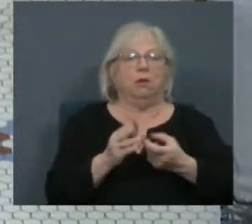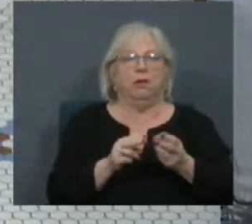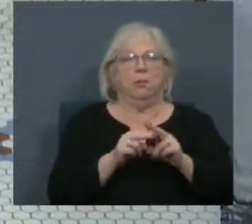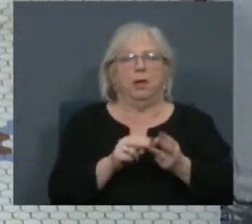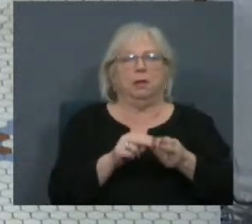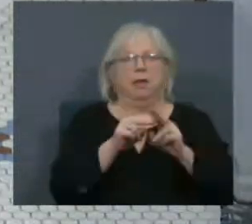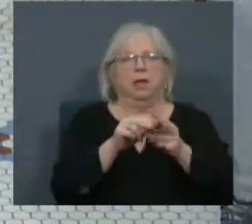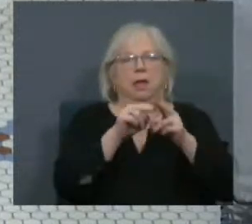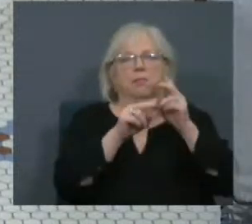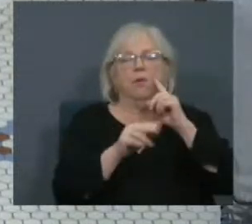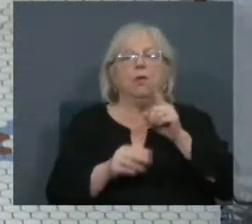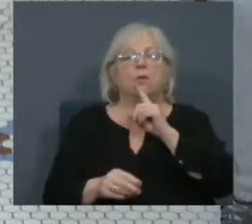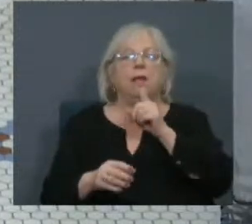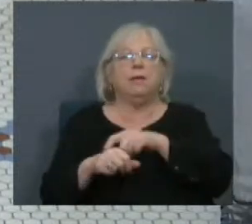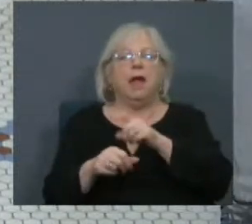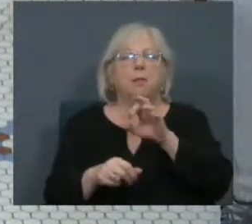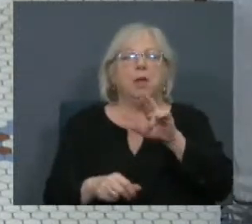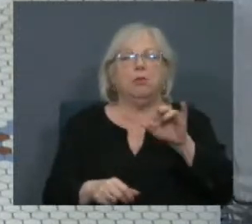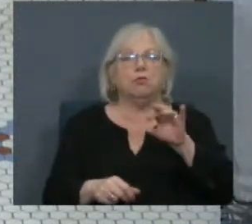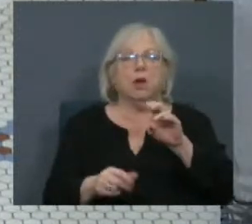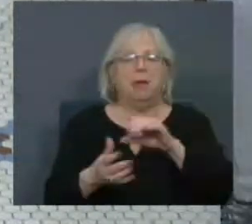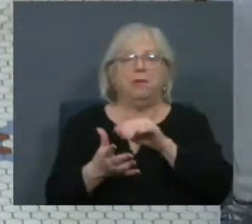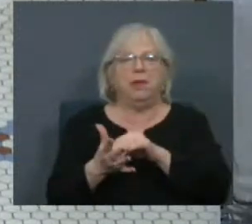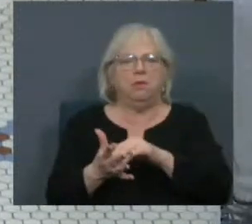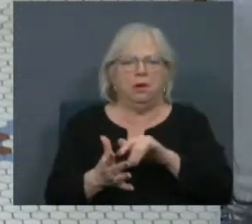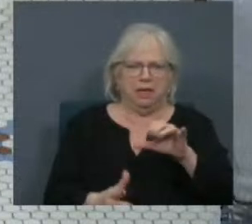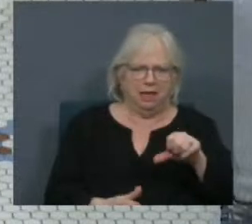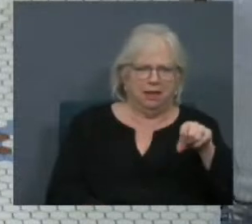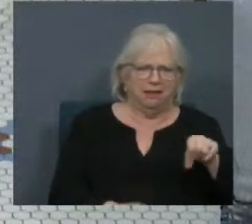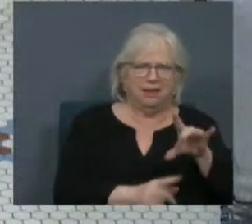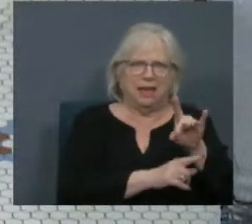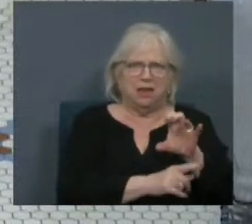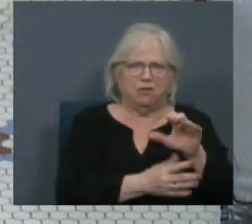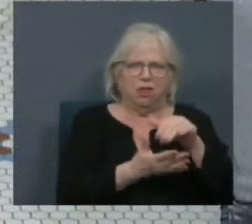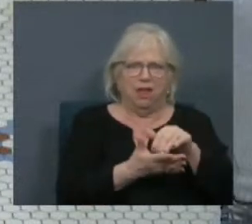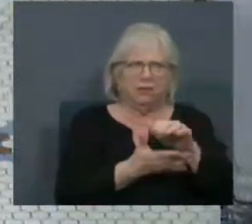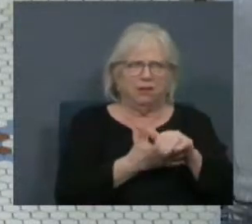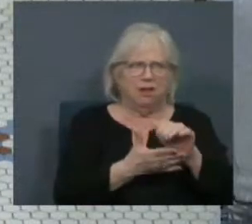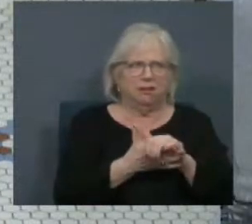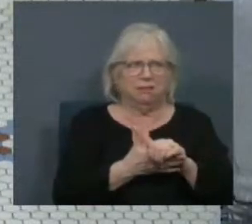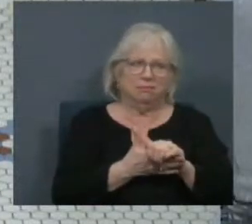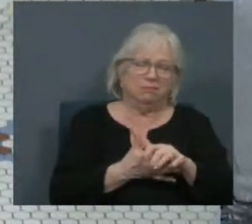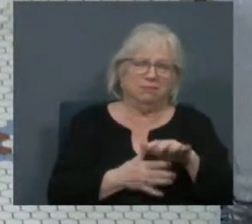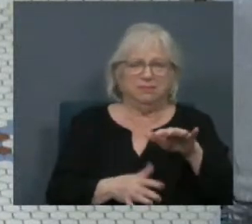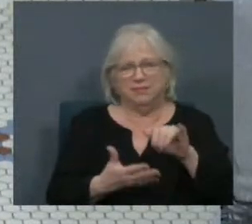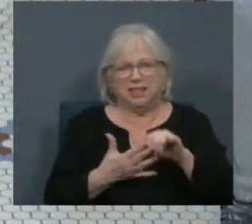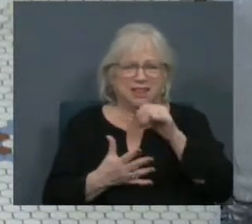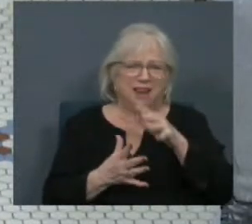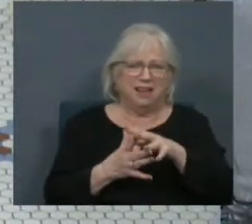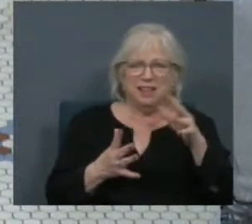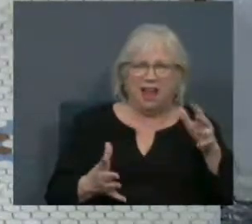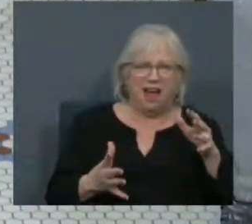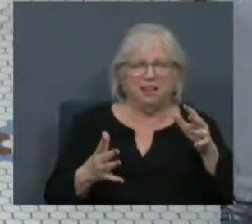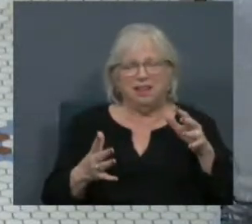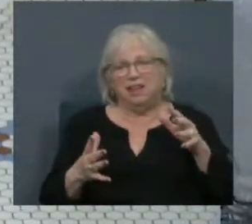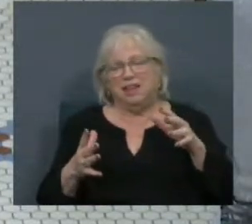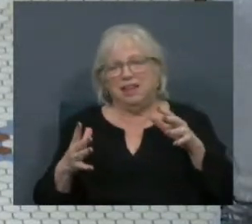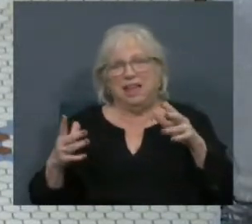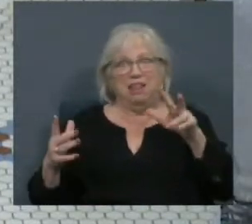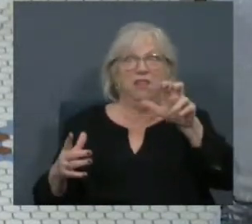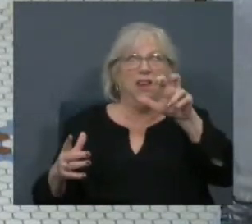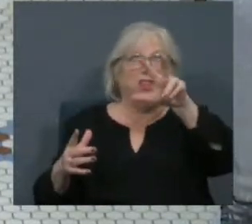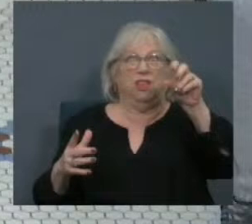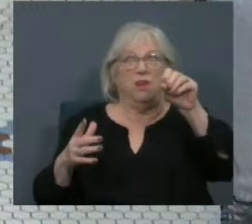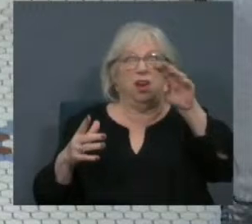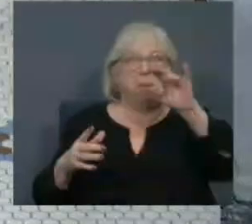for the Real-Time Crime Center. Yes, this is $800,000, which is not a lot in the grand scheme of $330